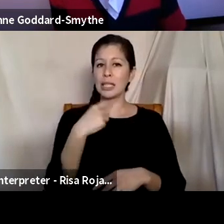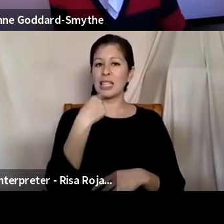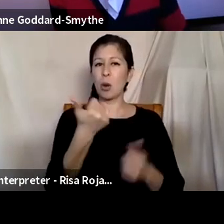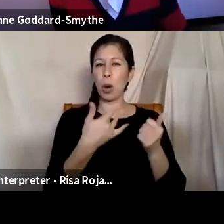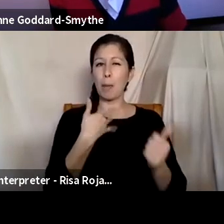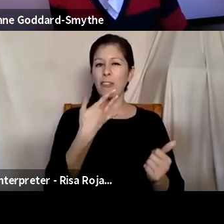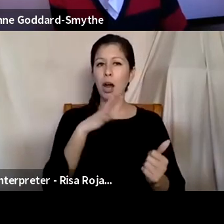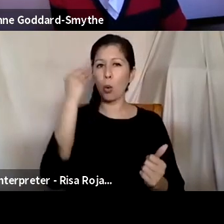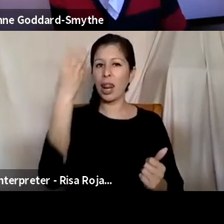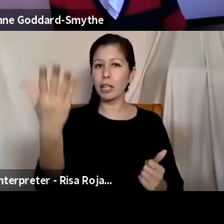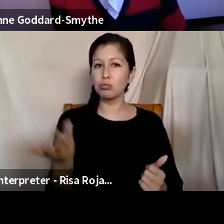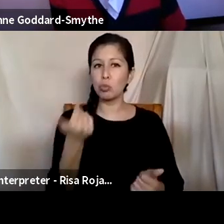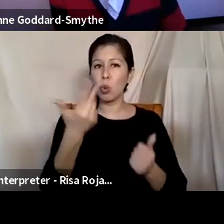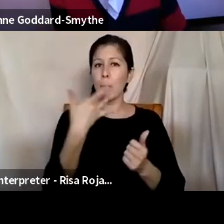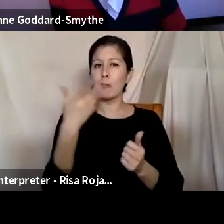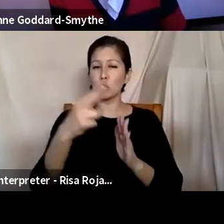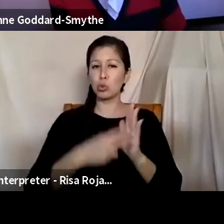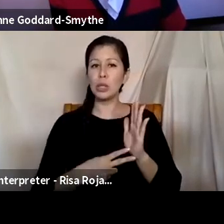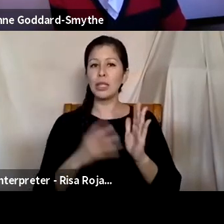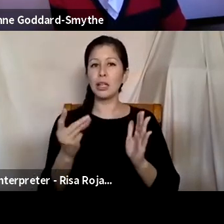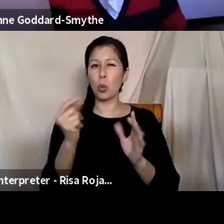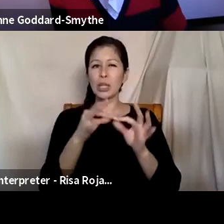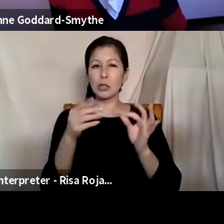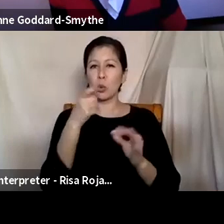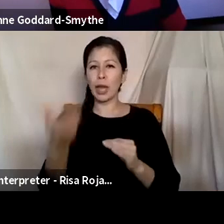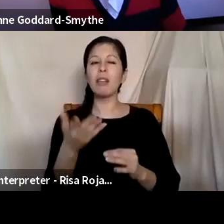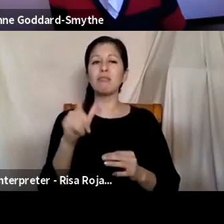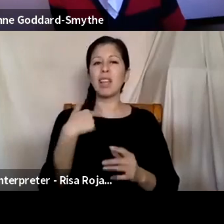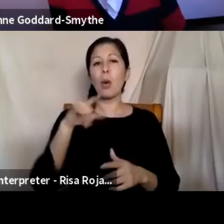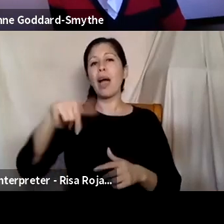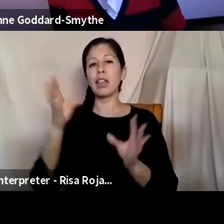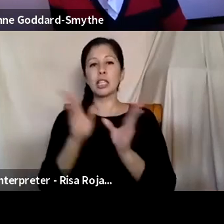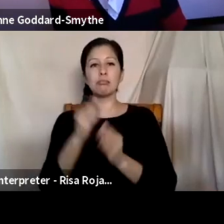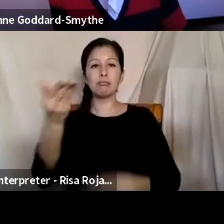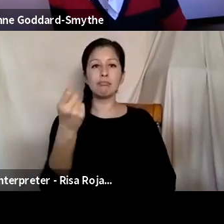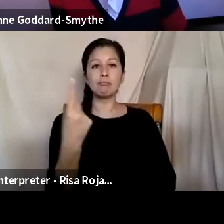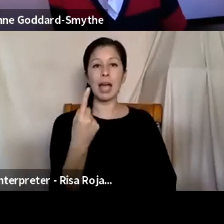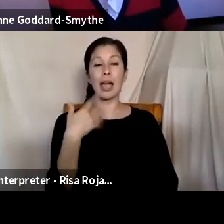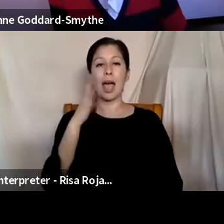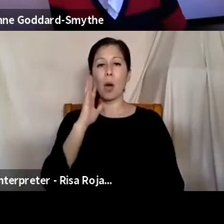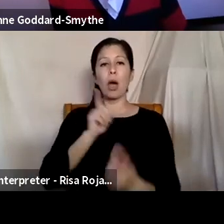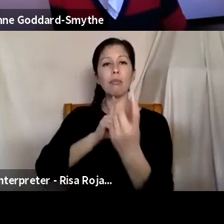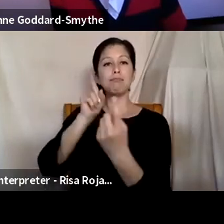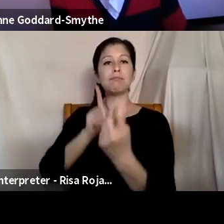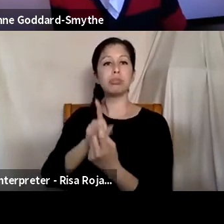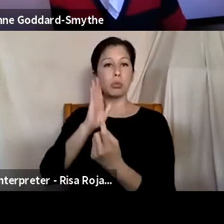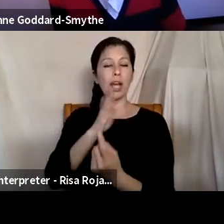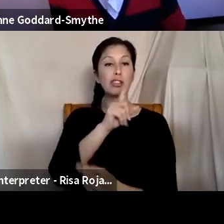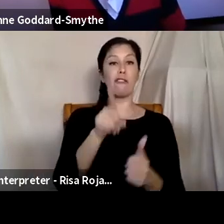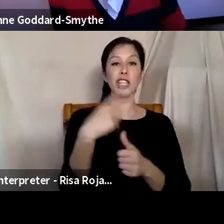I prefer them to read, it just gives me a quick sense of who they are. Then we'll do another session and I'll be able to work one-on-one with them. For